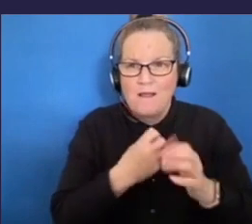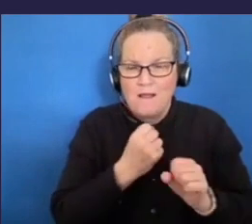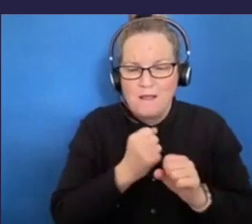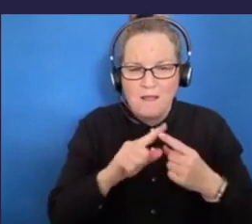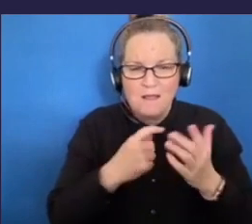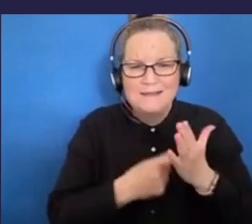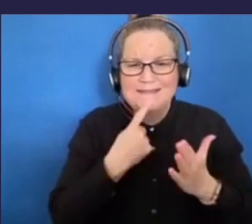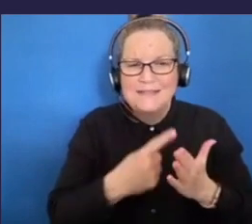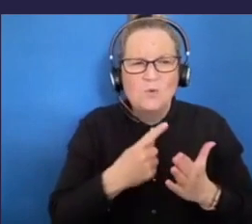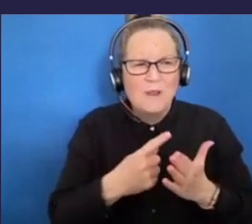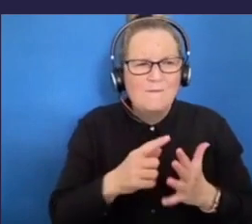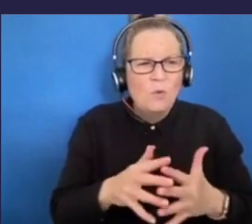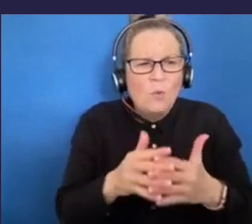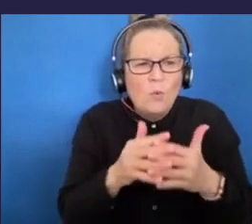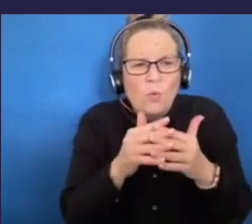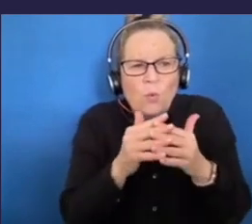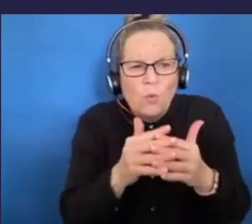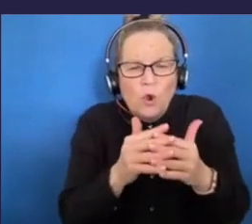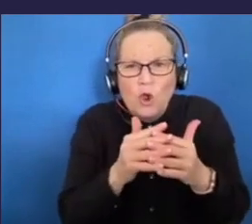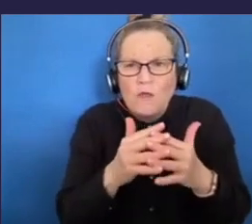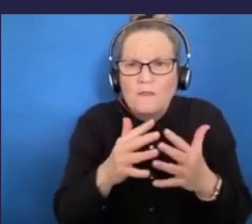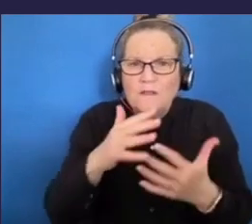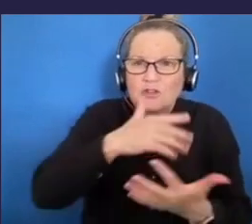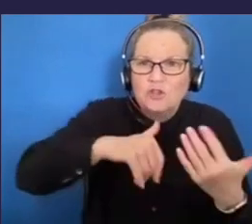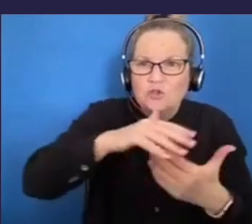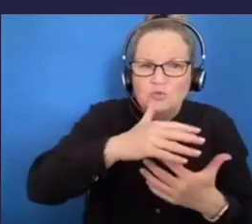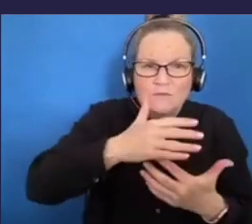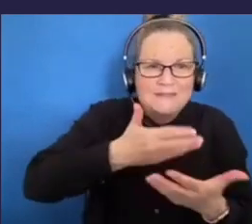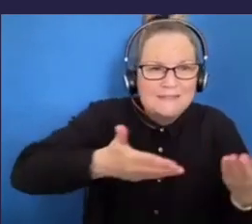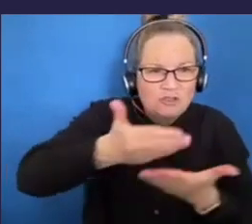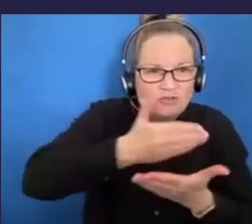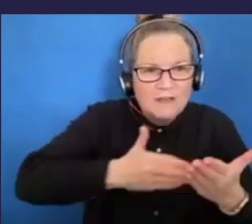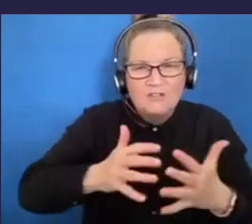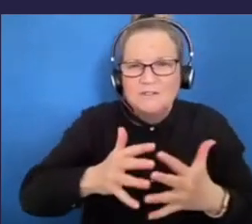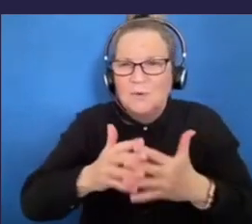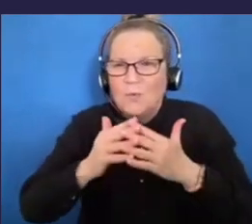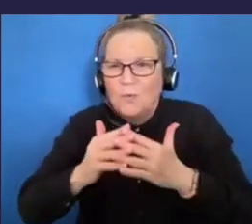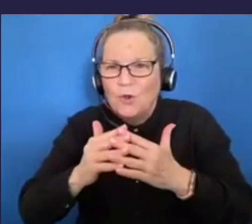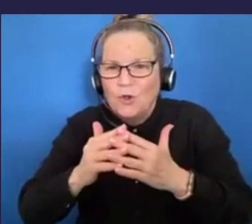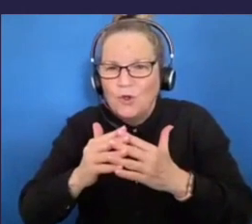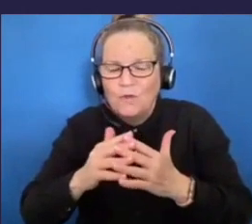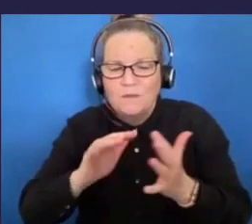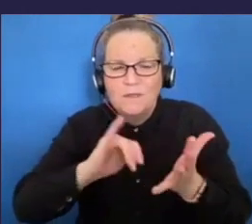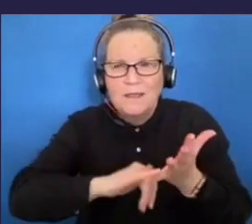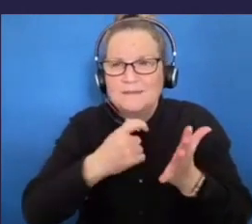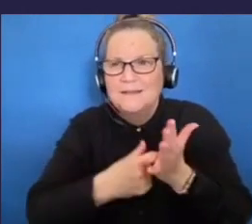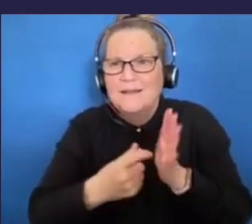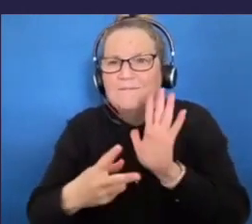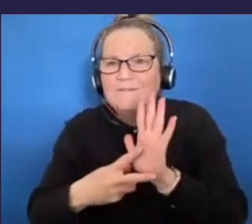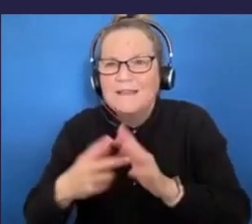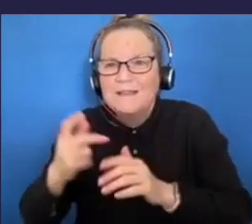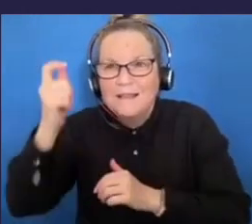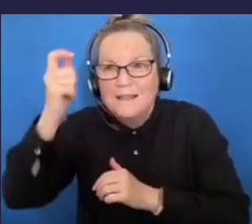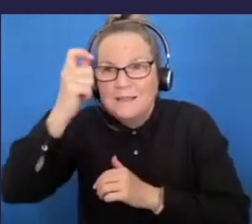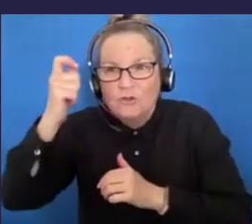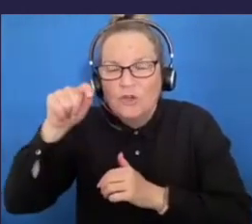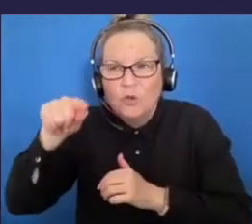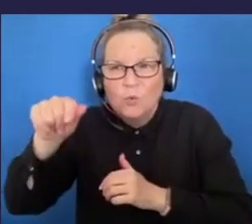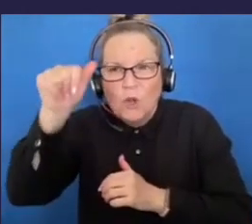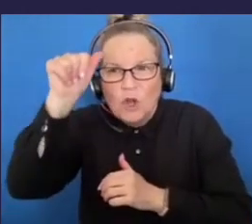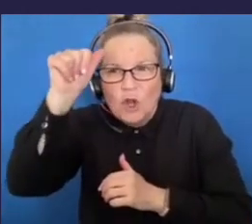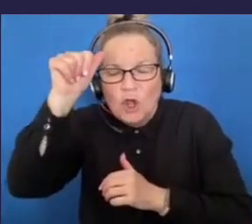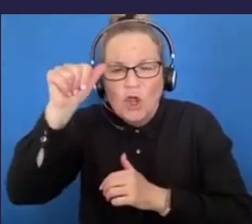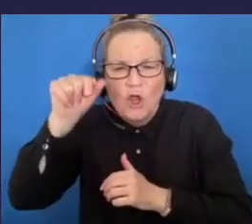social participation. So if there are those of you who've studied social role valorization theory, you'll be familiar with